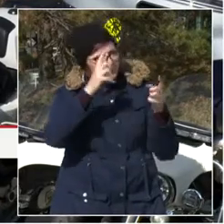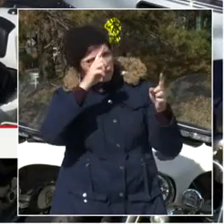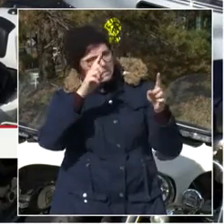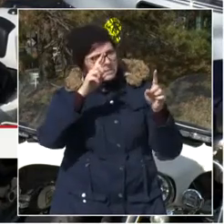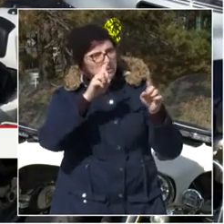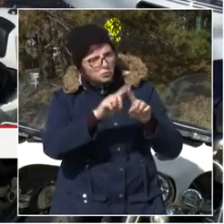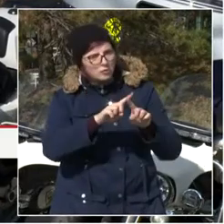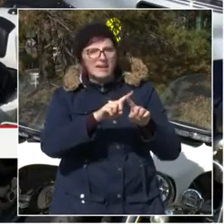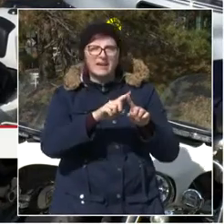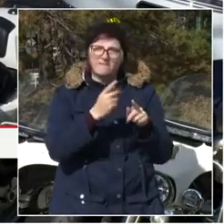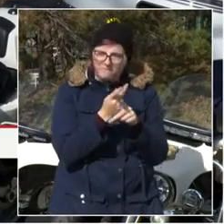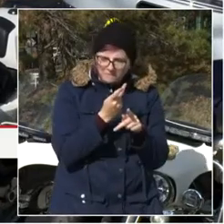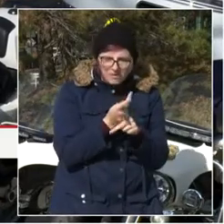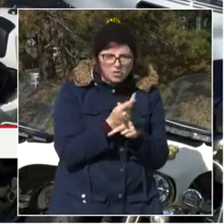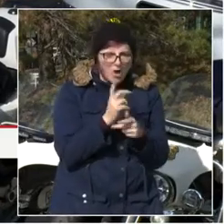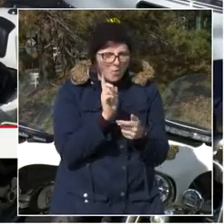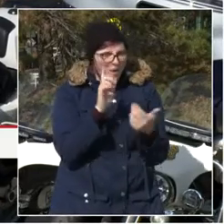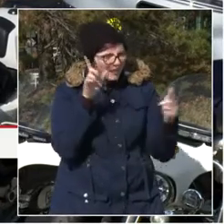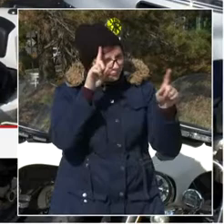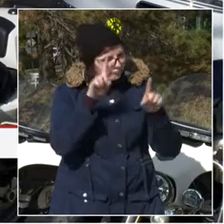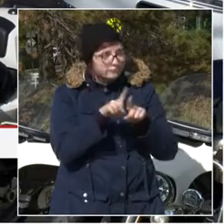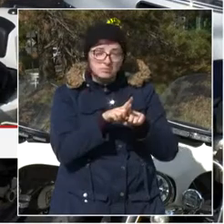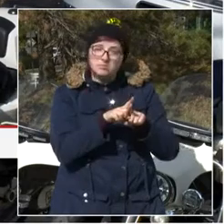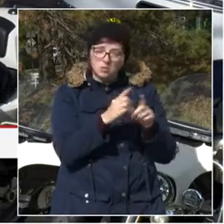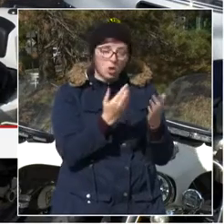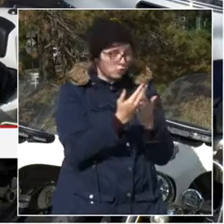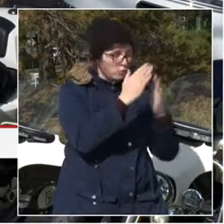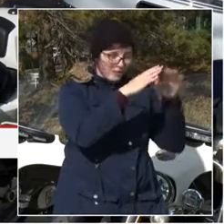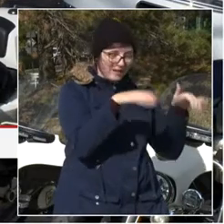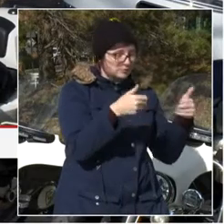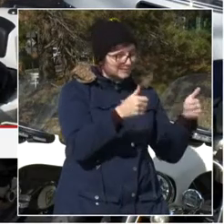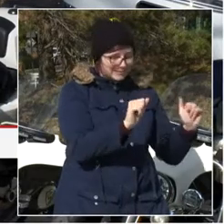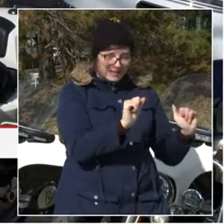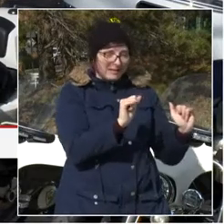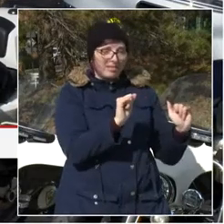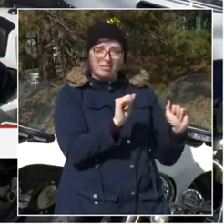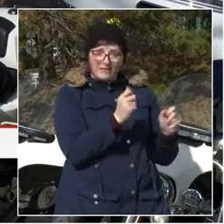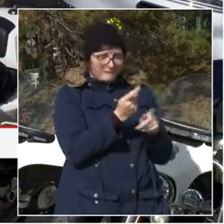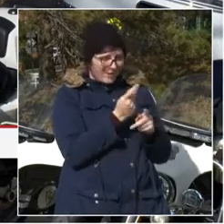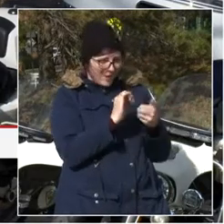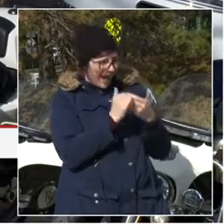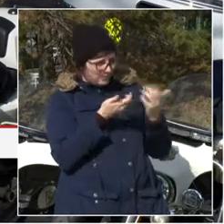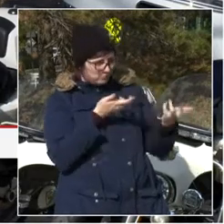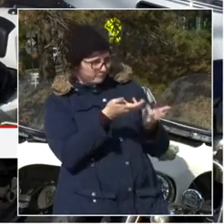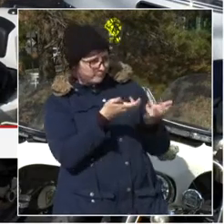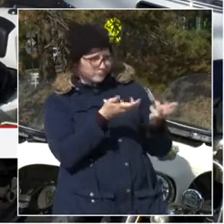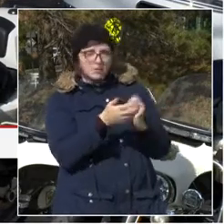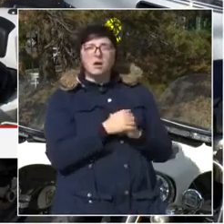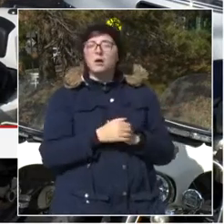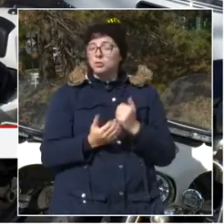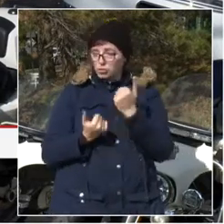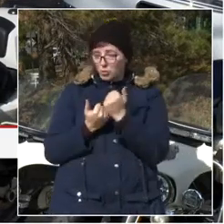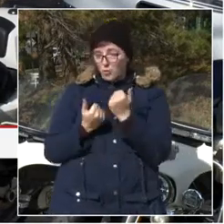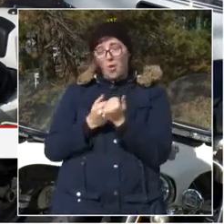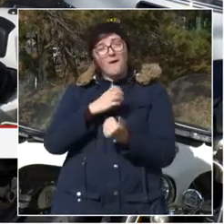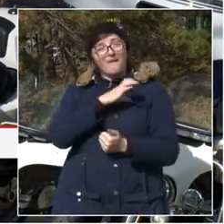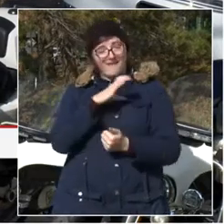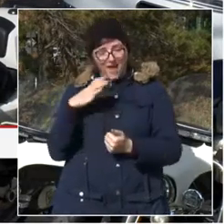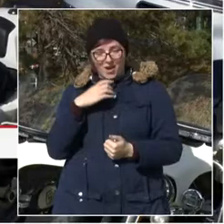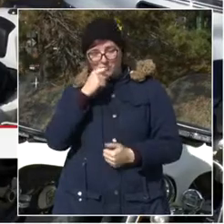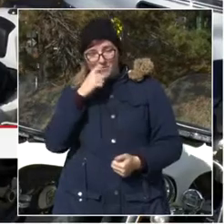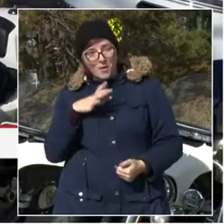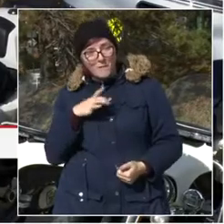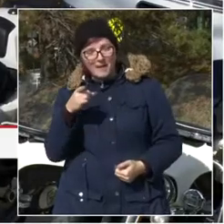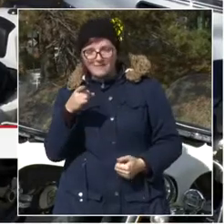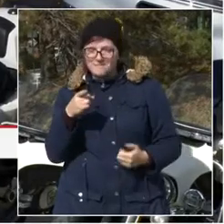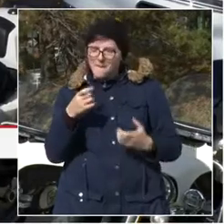even in the new House majority. We also will support our Congresswoman who has had a